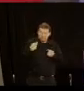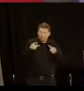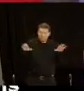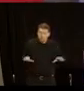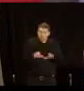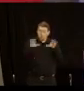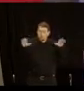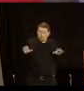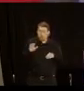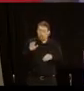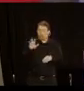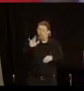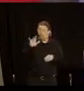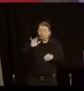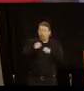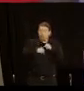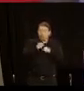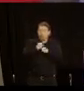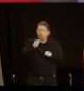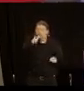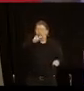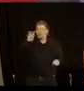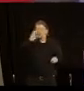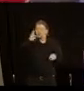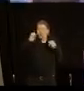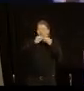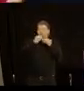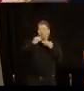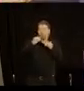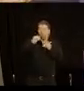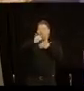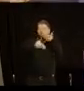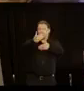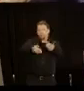years, 24 more to go.